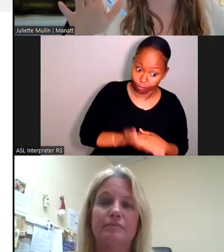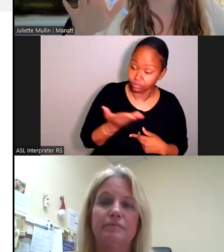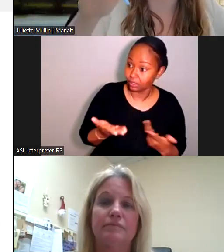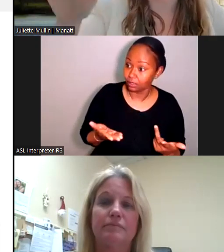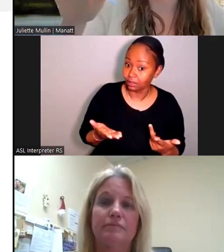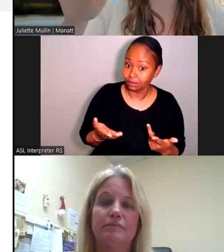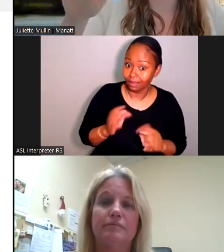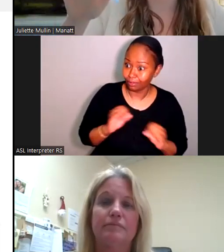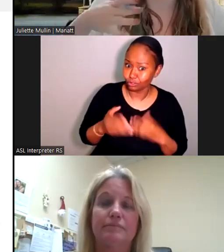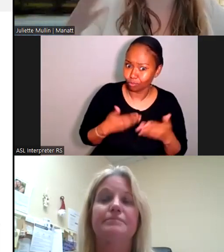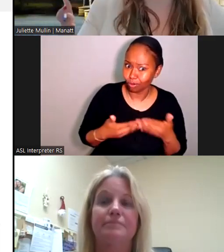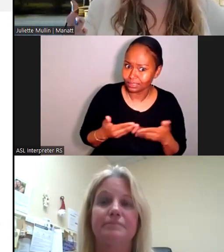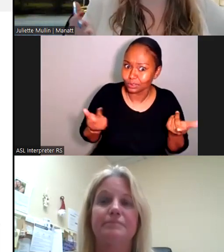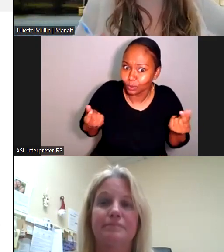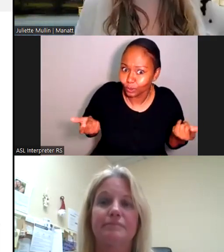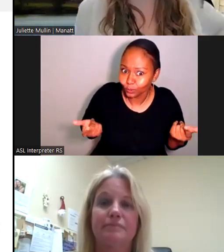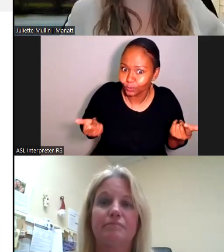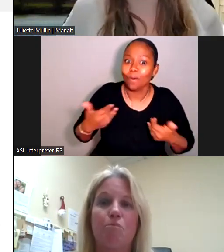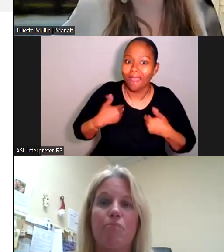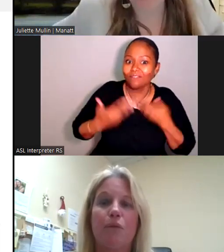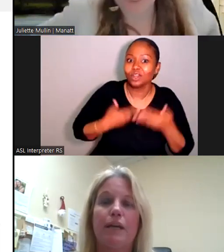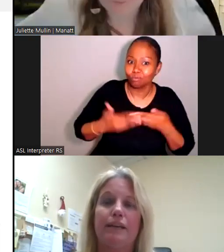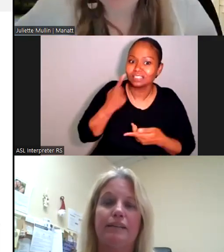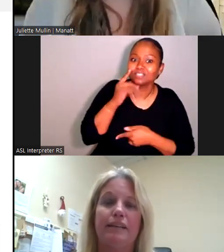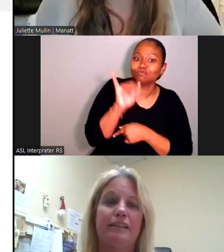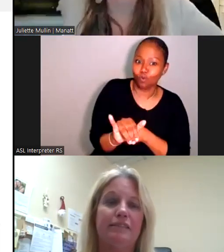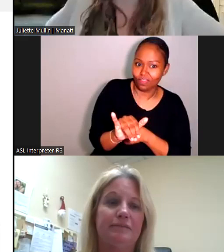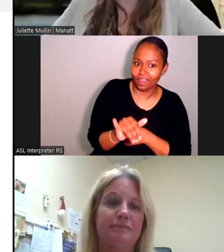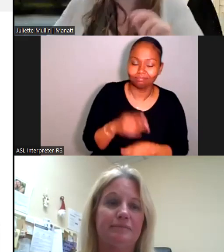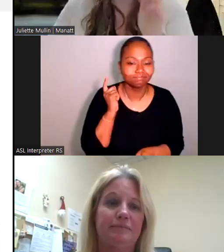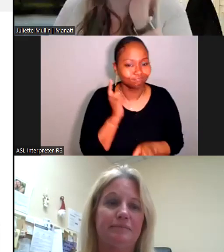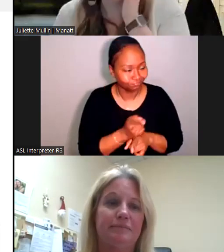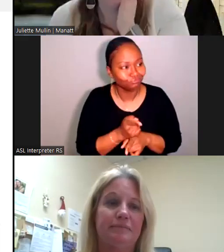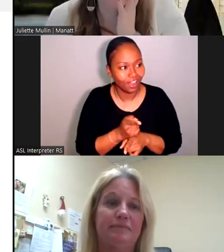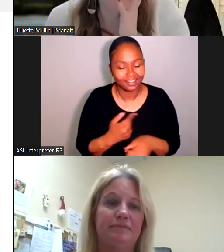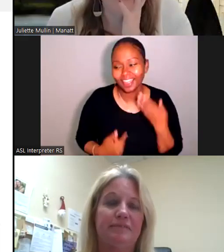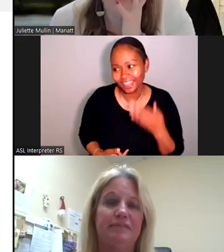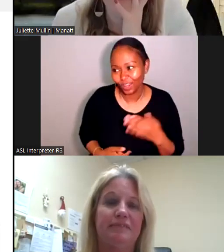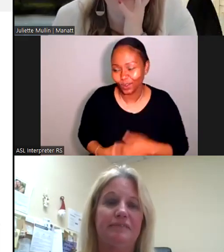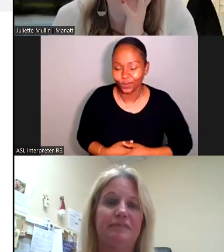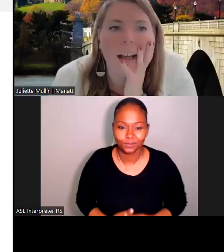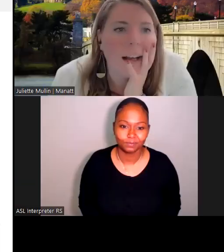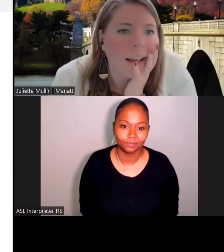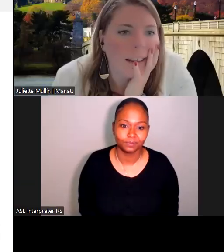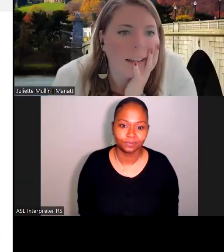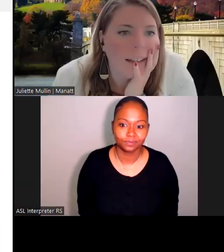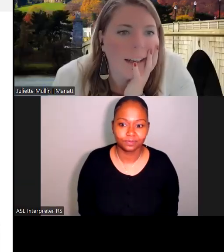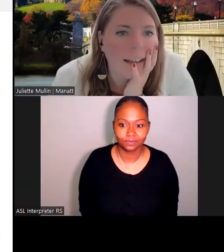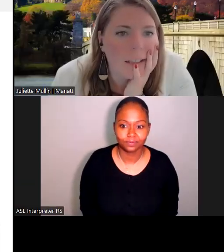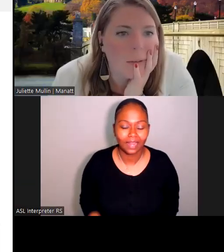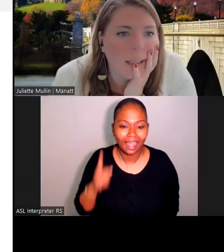there's no process, what do we do? Like having a process for that. Okay. Right. Thank you. Thank you. And I